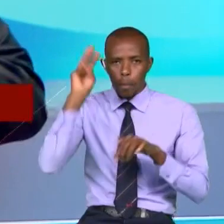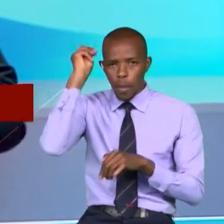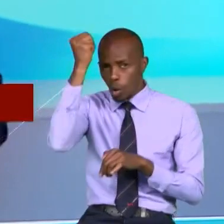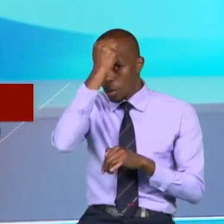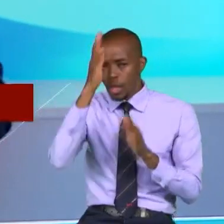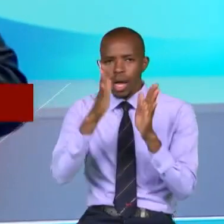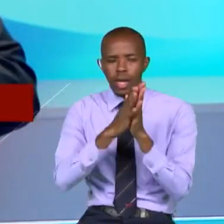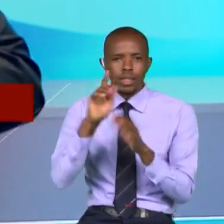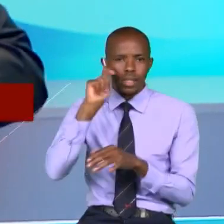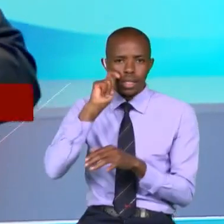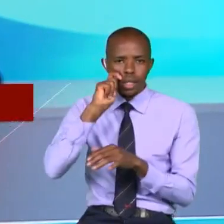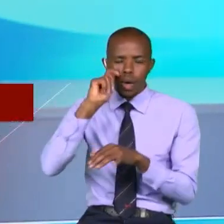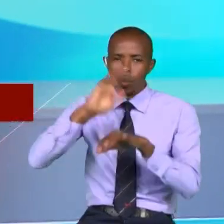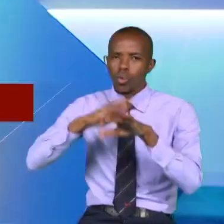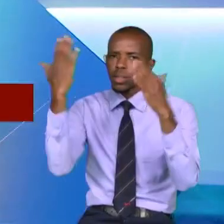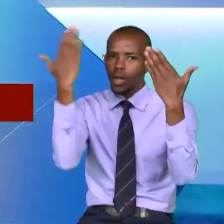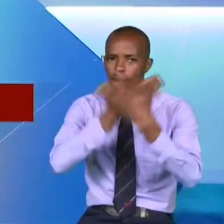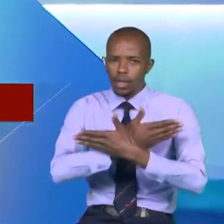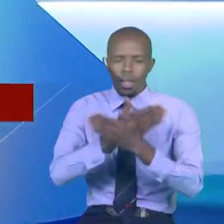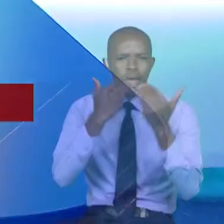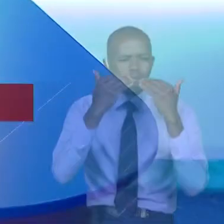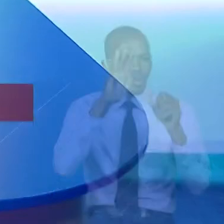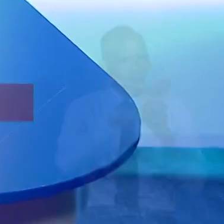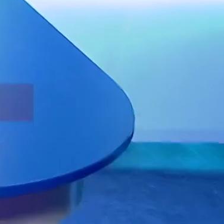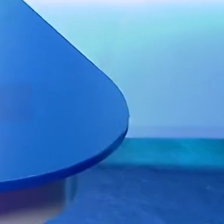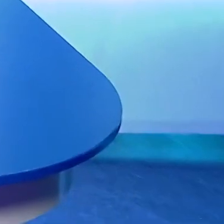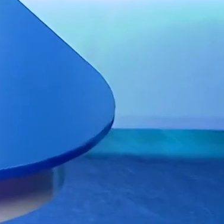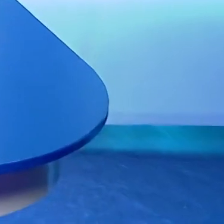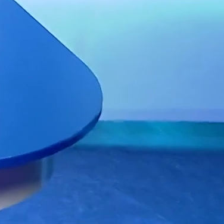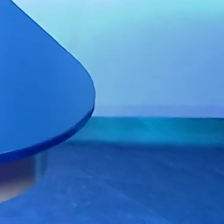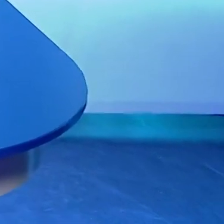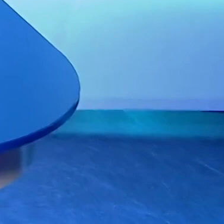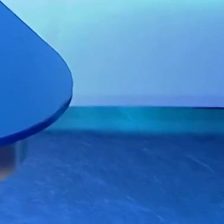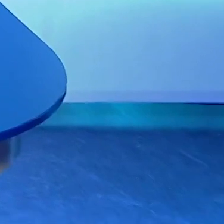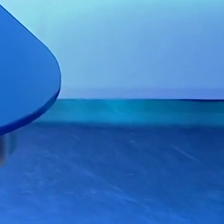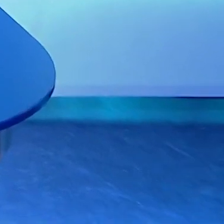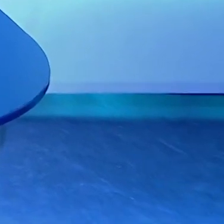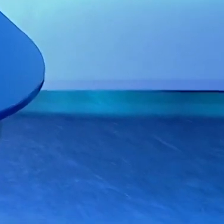Michael Maidia. Do have yourself a good night. Thank you so much, gentlemen, for having time for us.